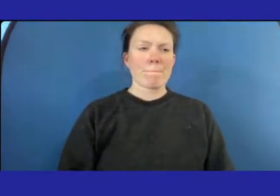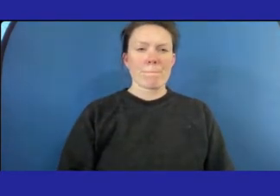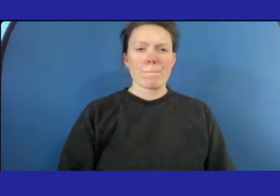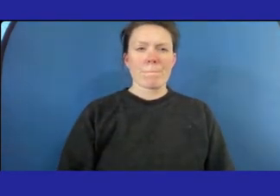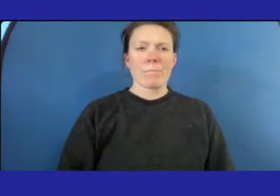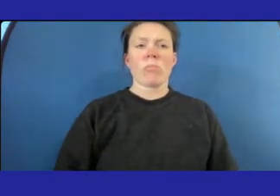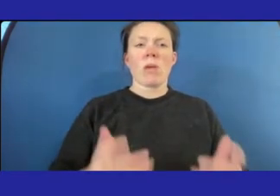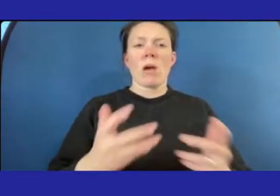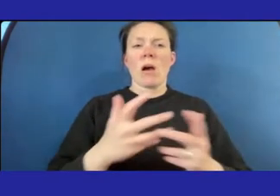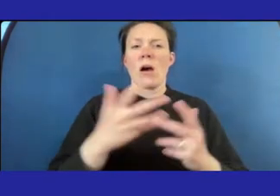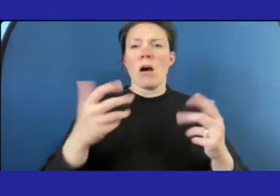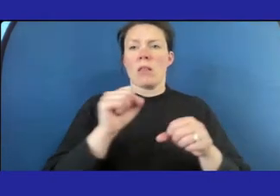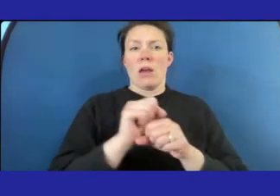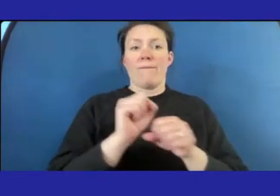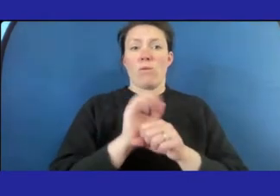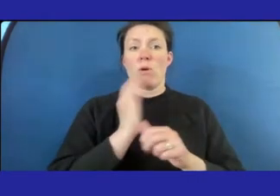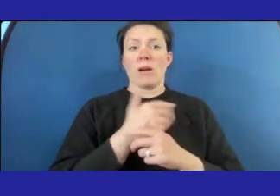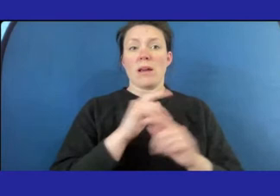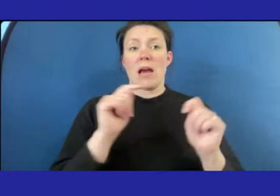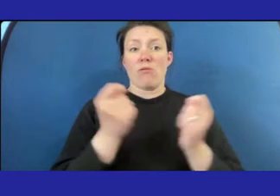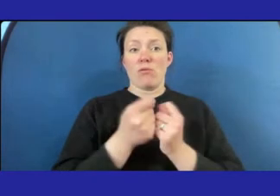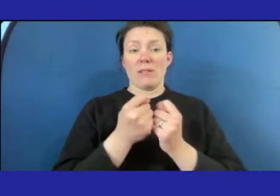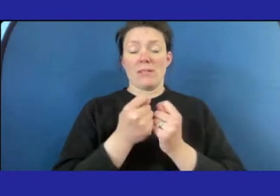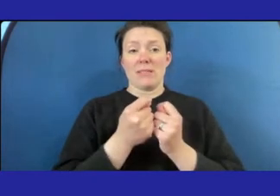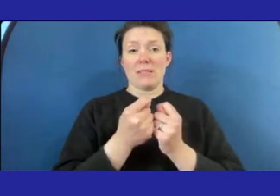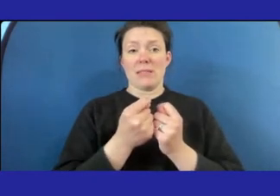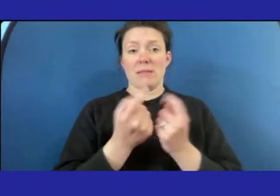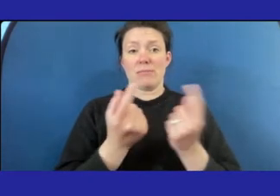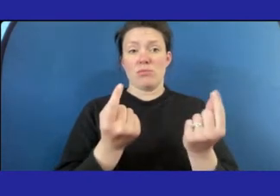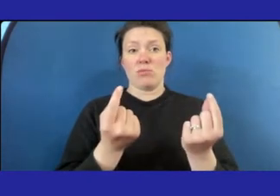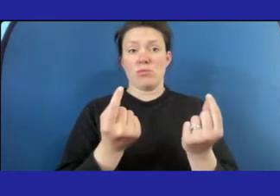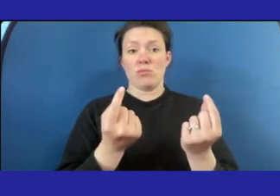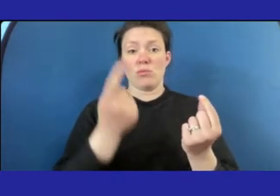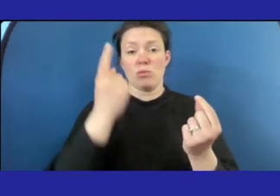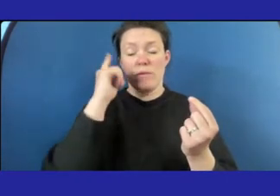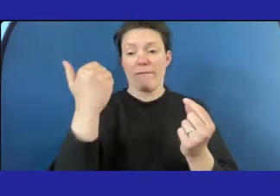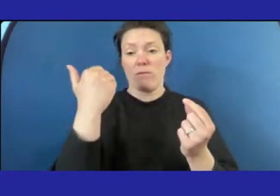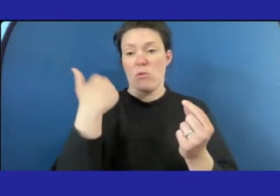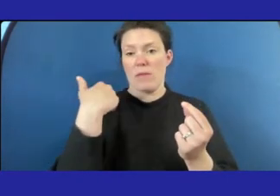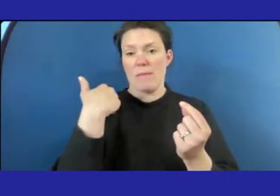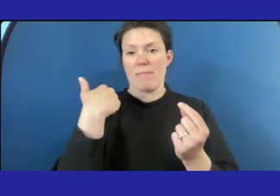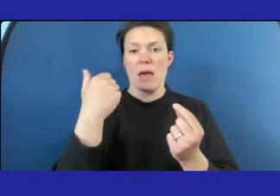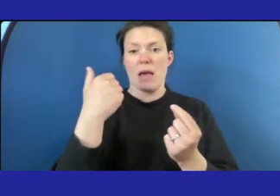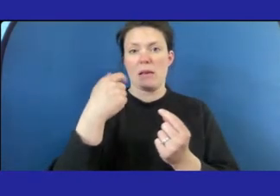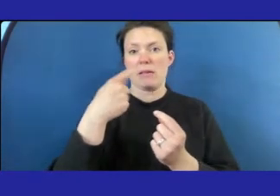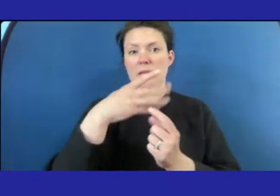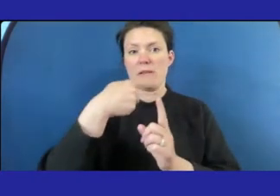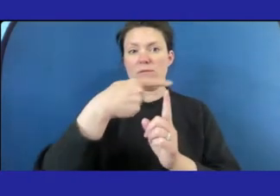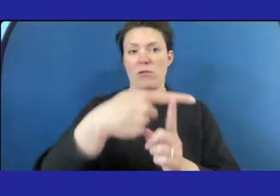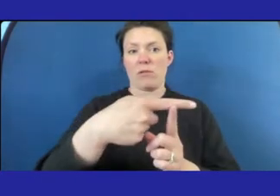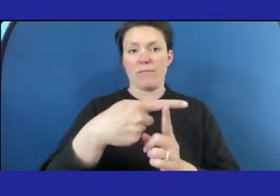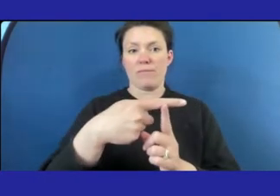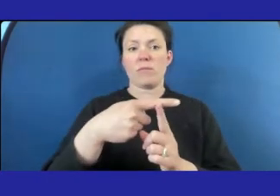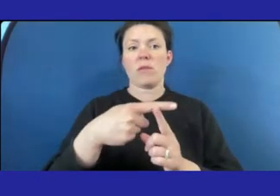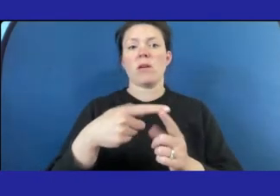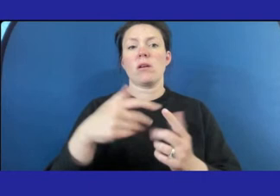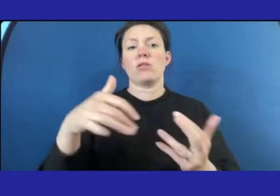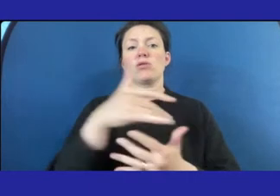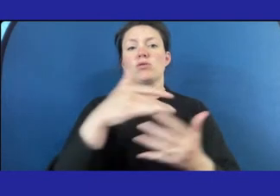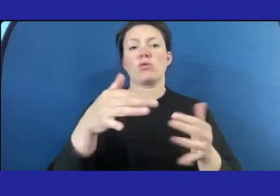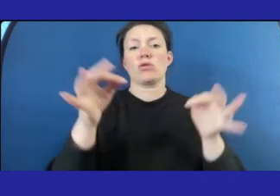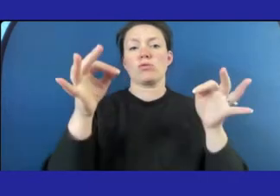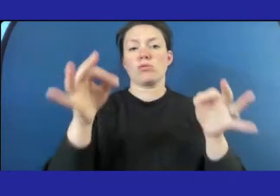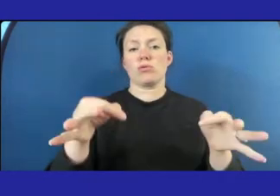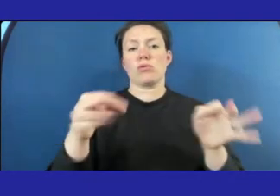A lot of work that our teams have been focusing on for the last many months is around social determinants of health.